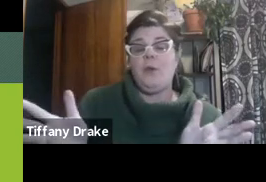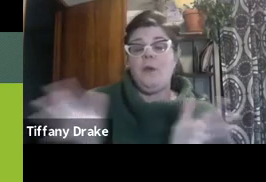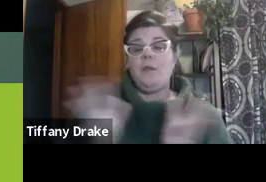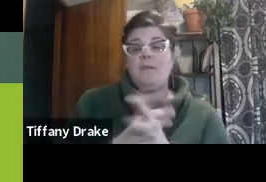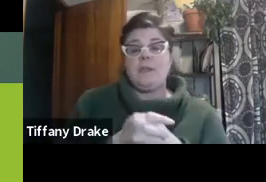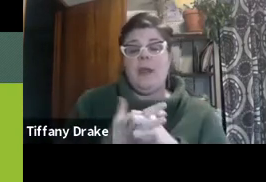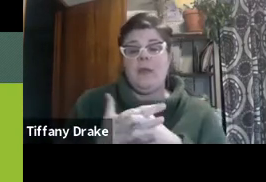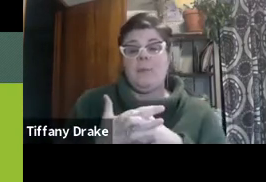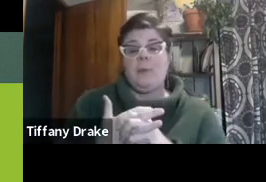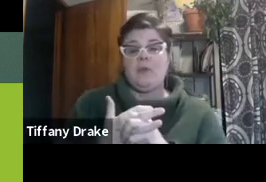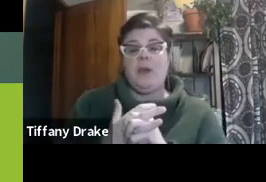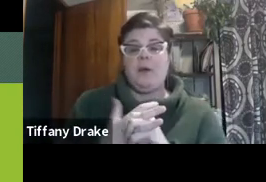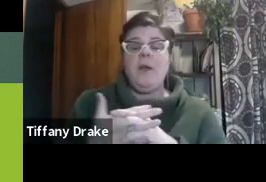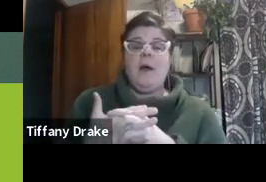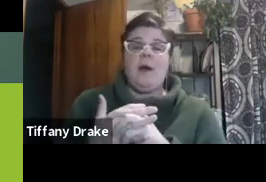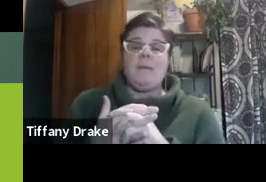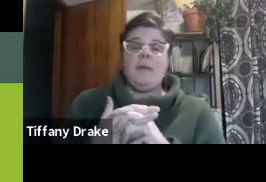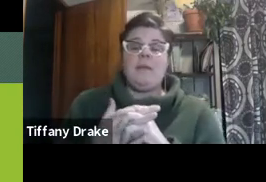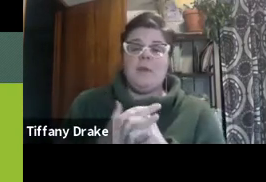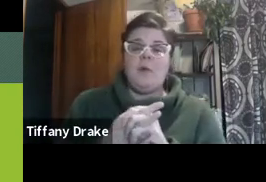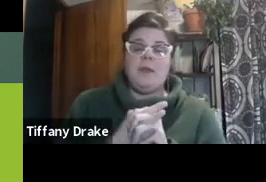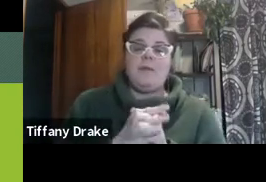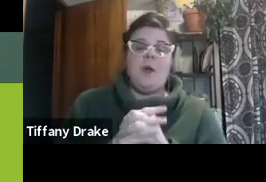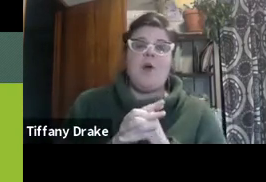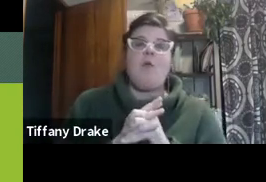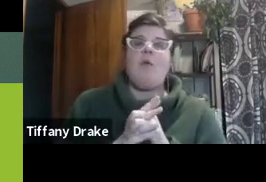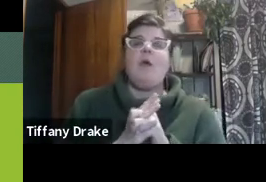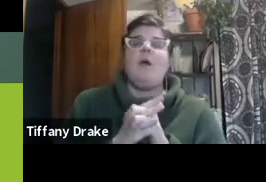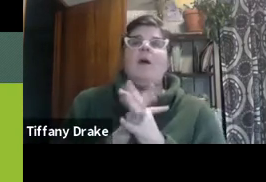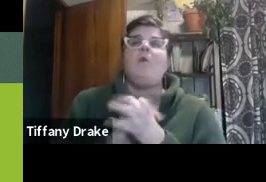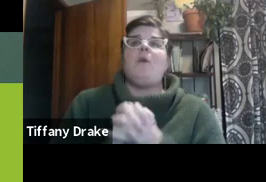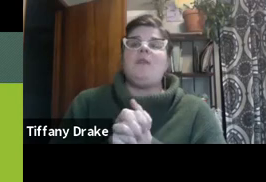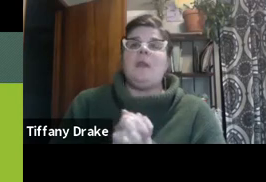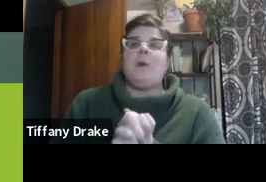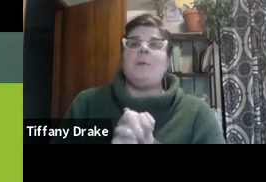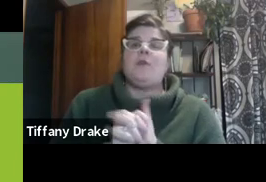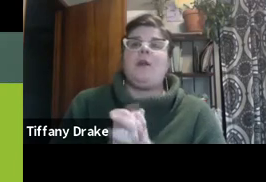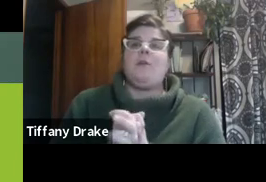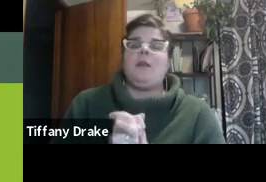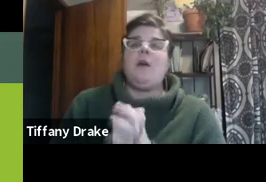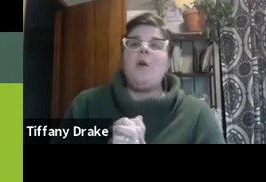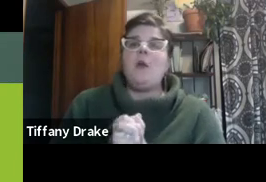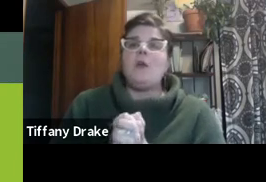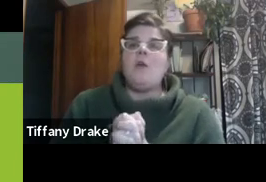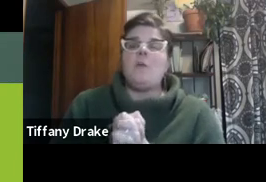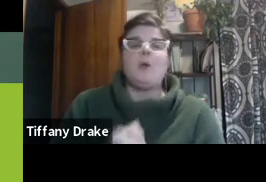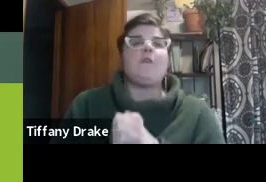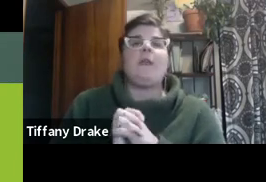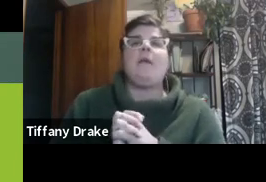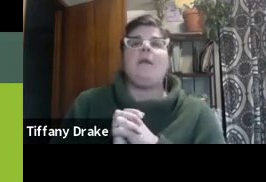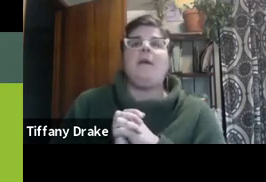for both the victim and the perpetrator. Even though when we think perpetrator, we think, oh, what an